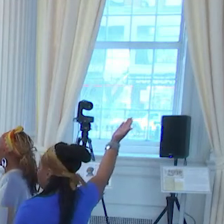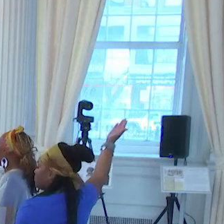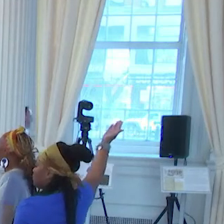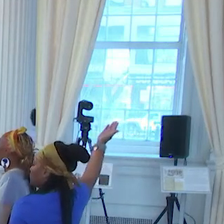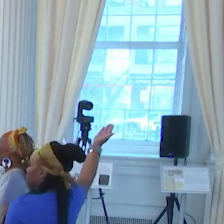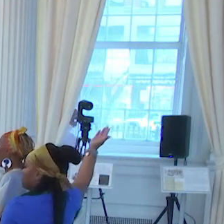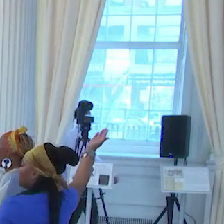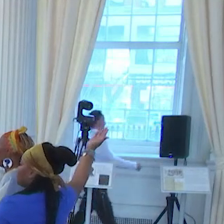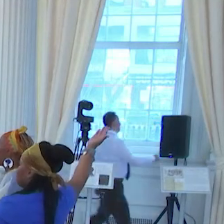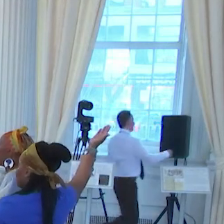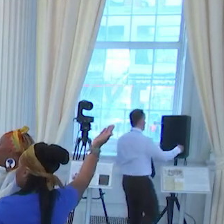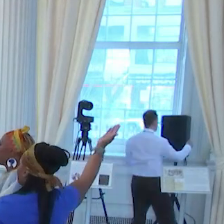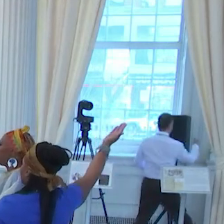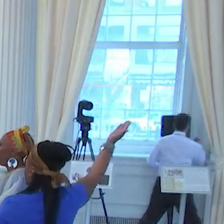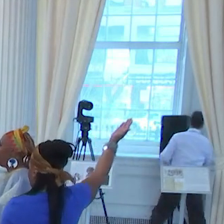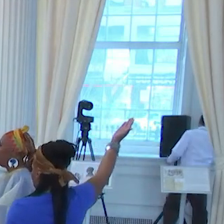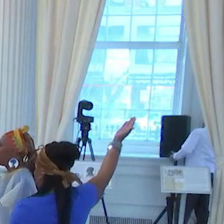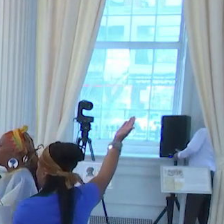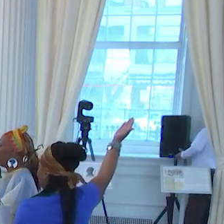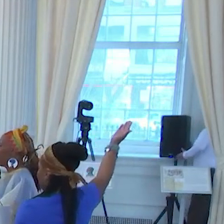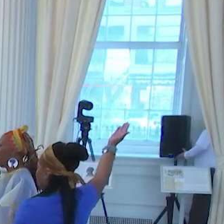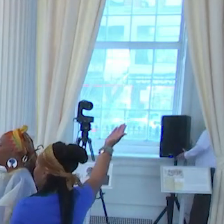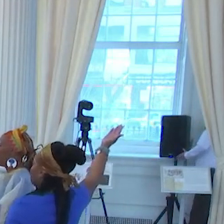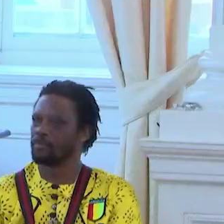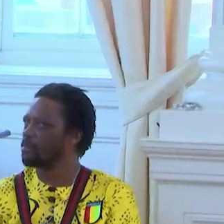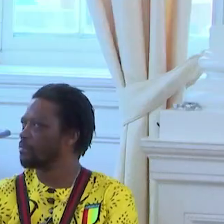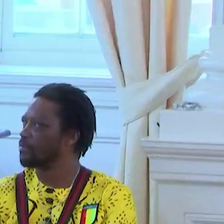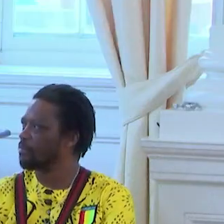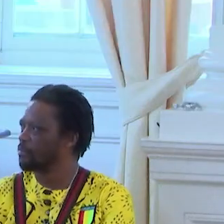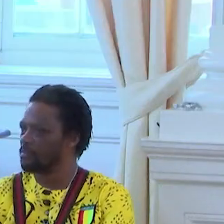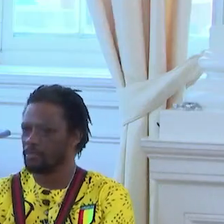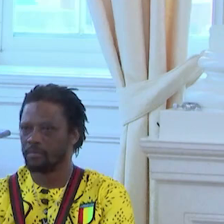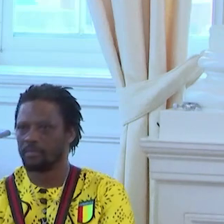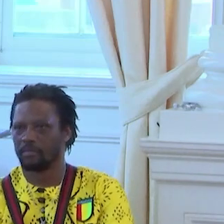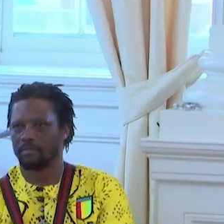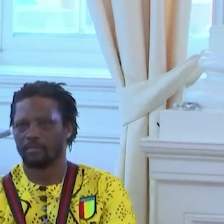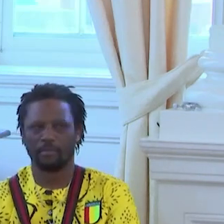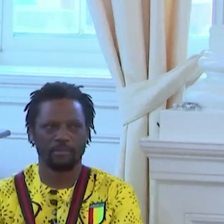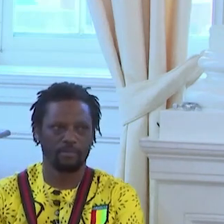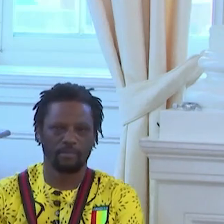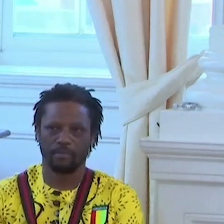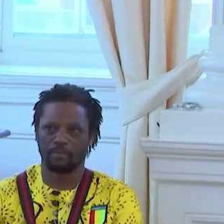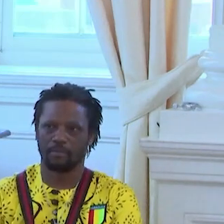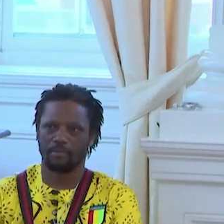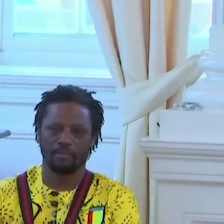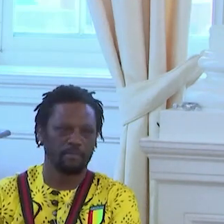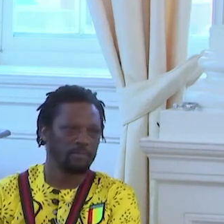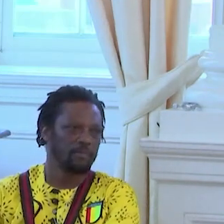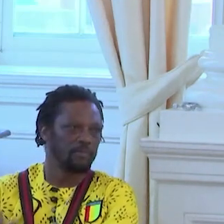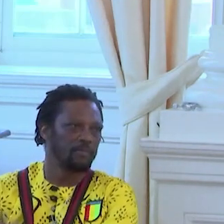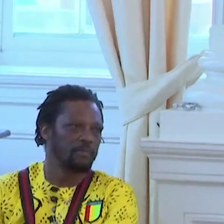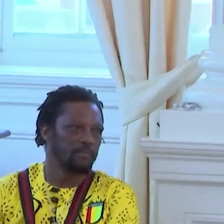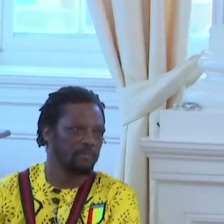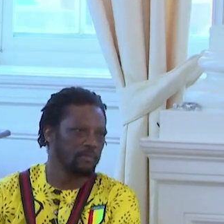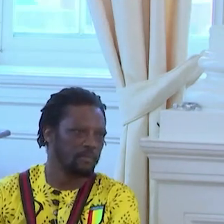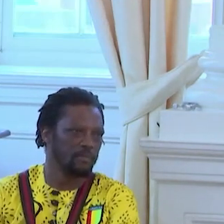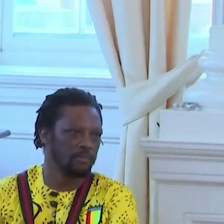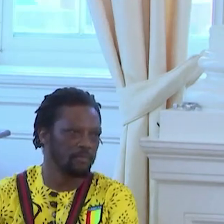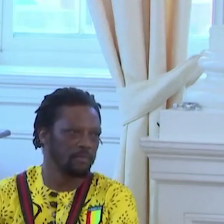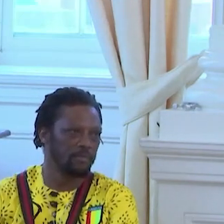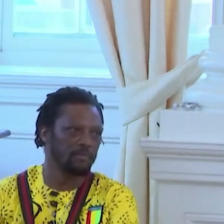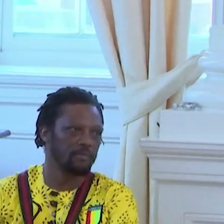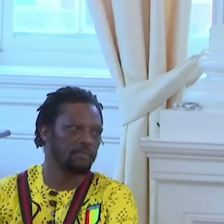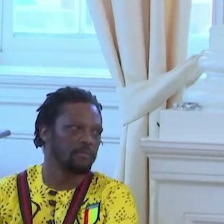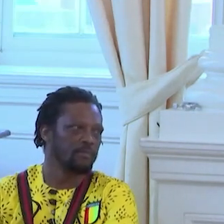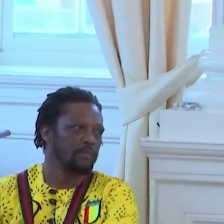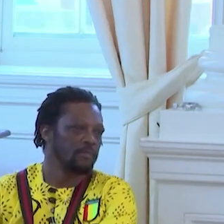Kwarta, and all the kings and queens of Mother Africa, say Ashe. Ashe. We give thanks and praises